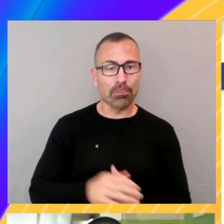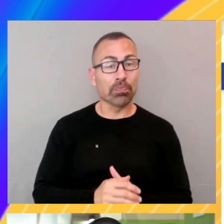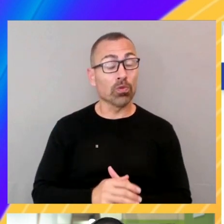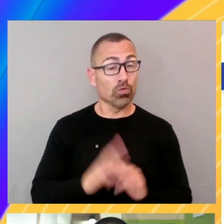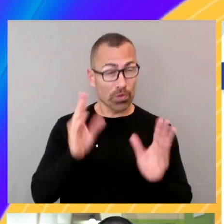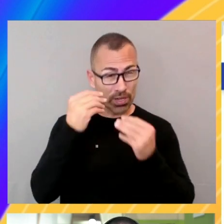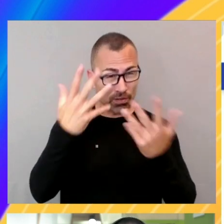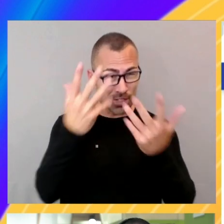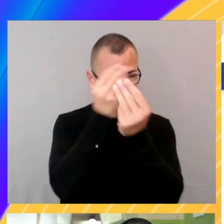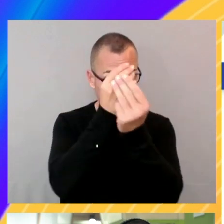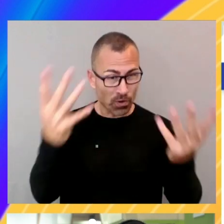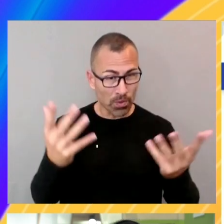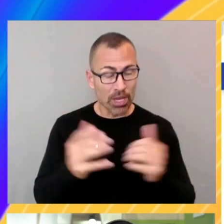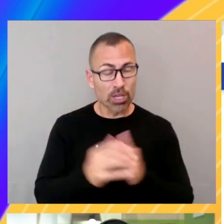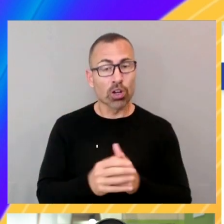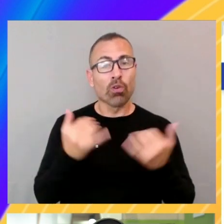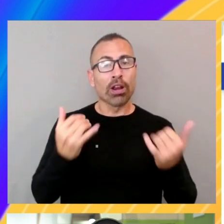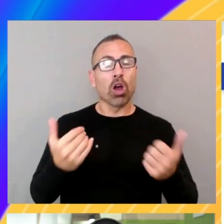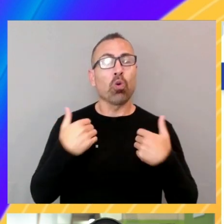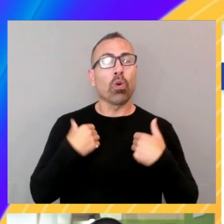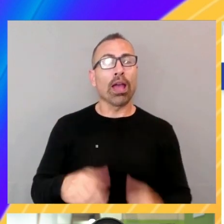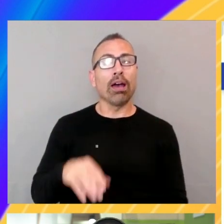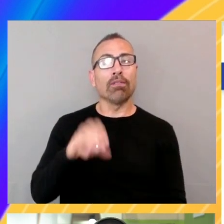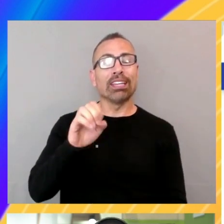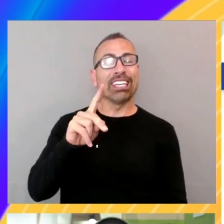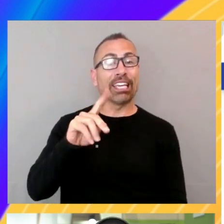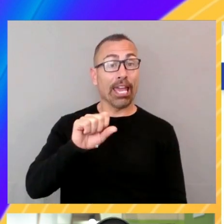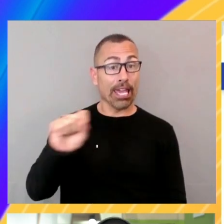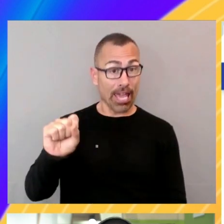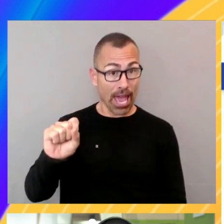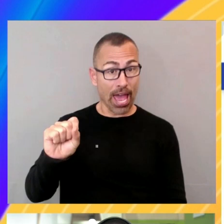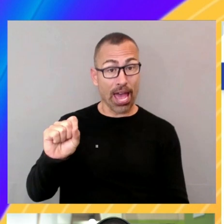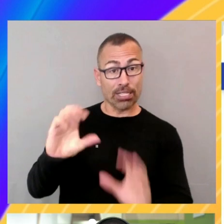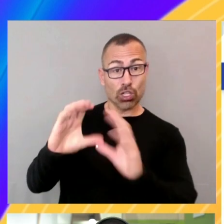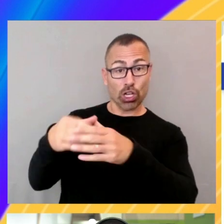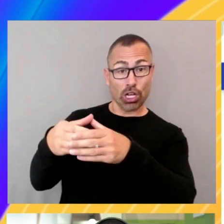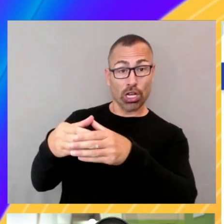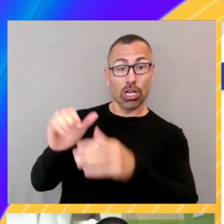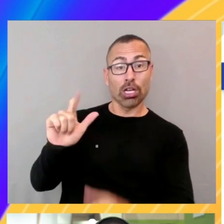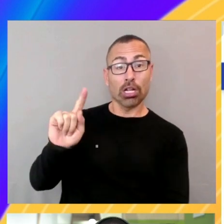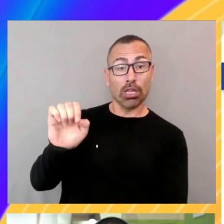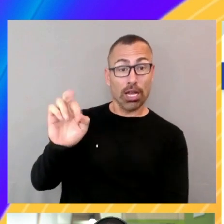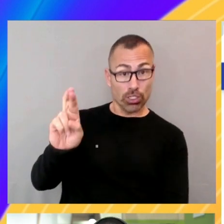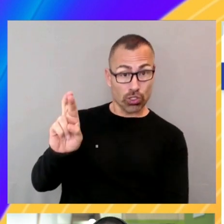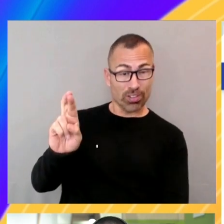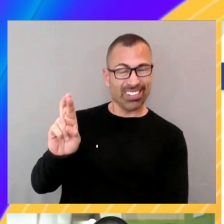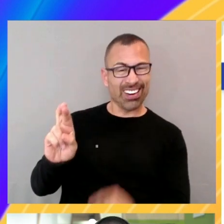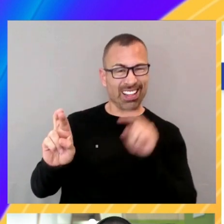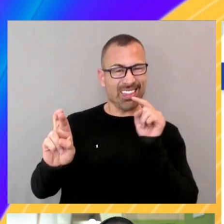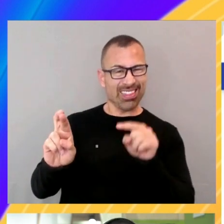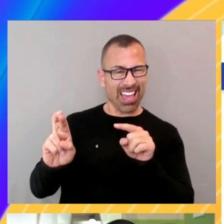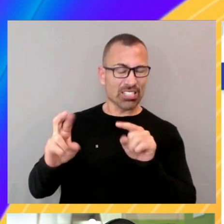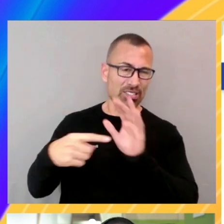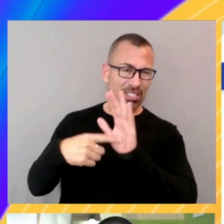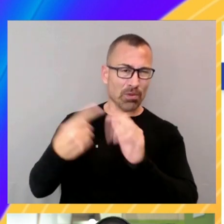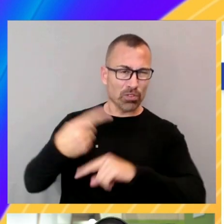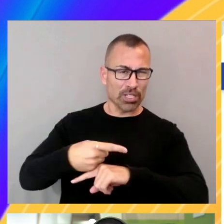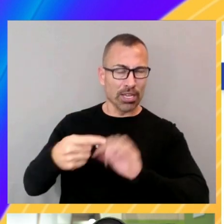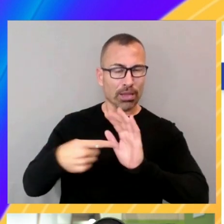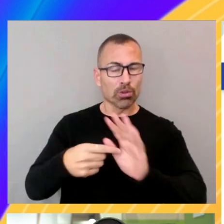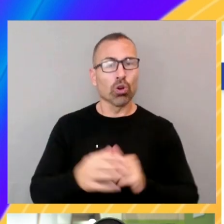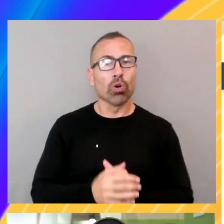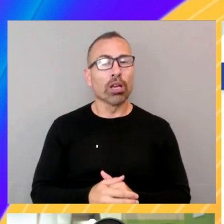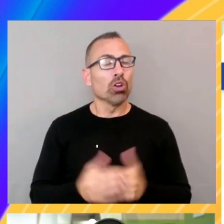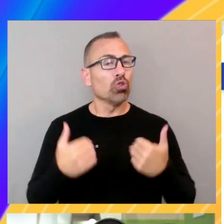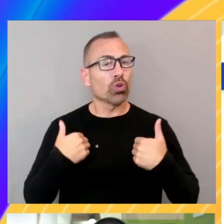primary example. That's what I'll be showing today. You give it optionally a managed Prometheus workspace, or you can have it create